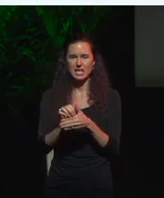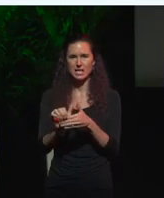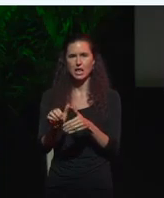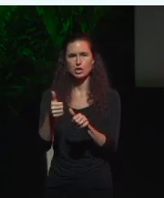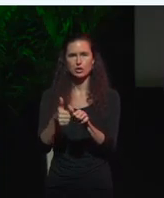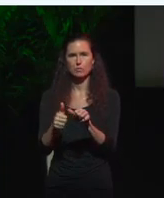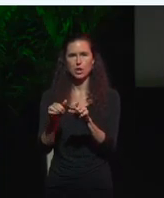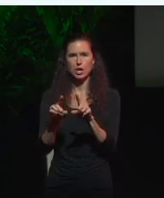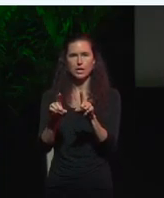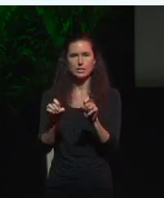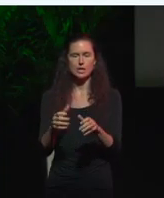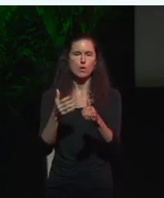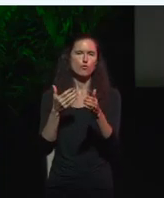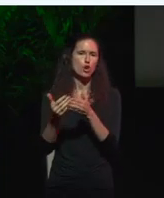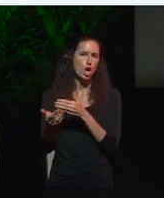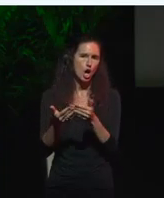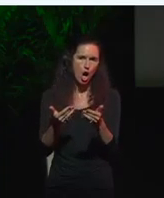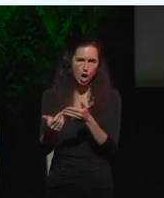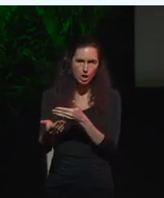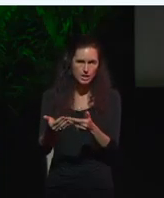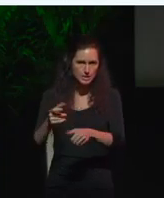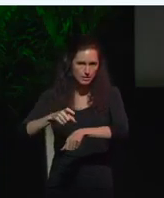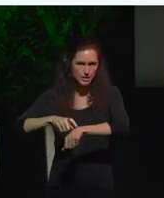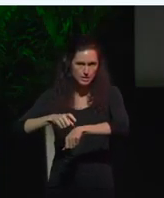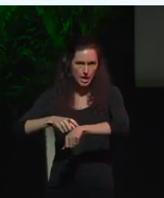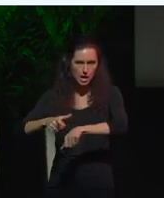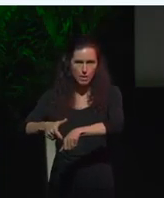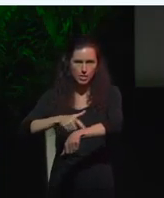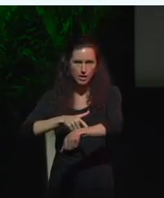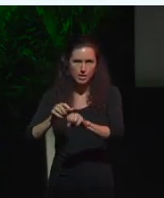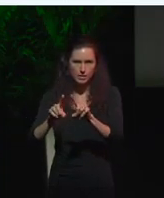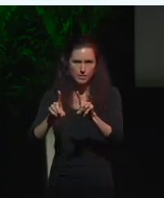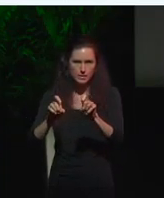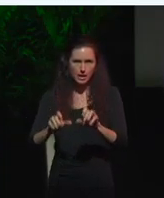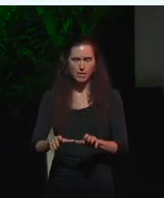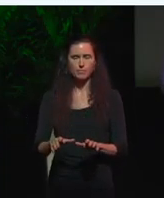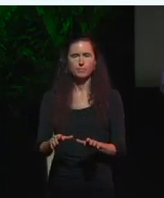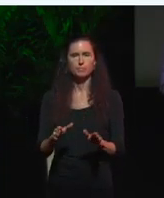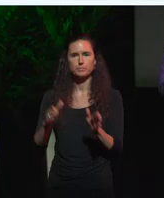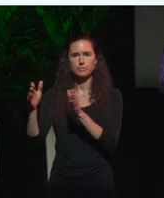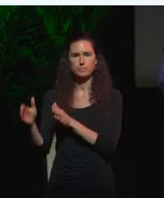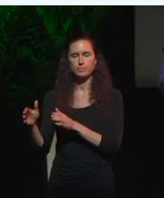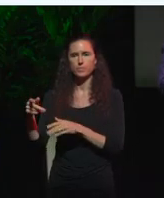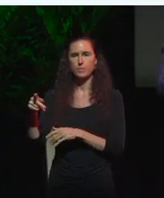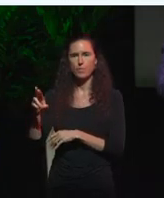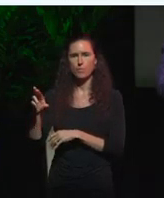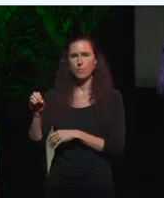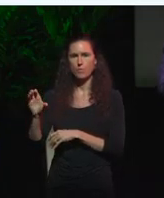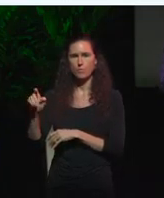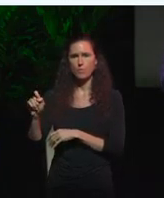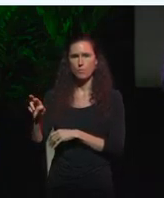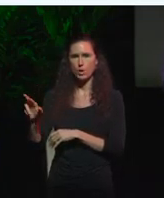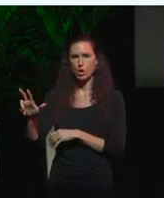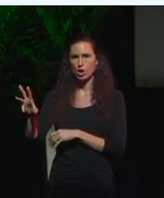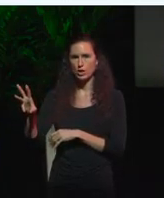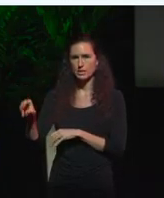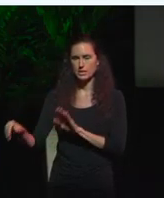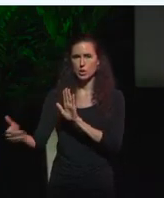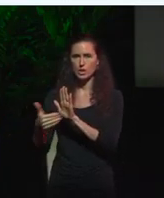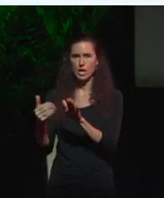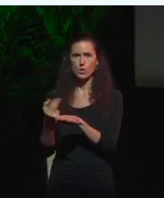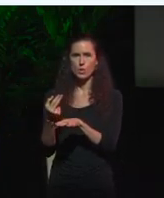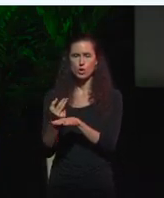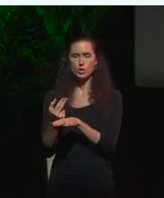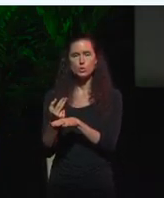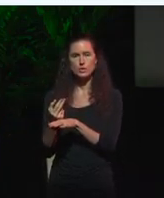per exam, regardless of the time length of the exam. And then finally, Proctor 360. Again, here we are using